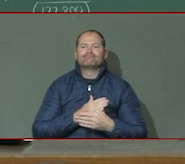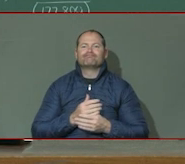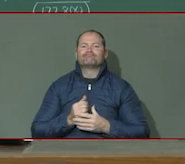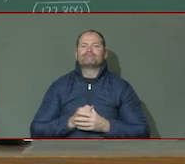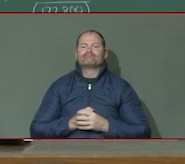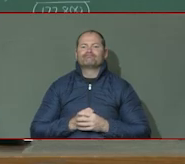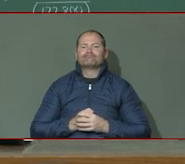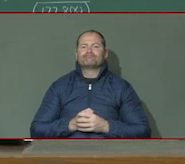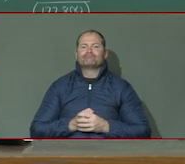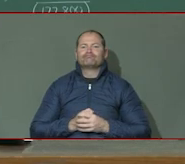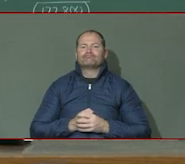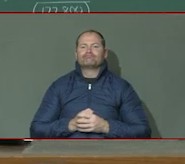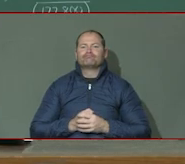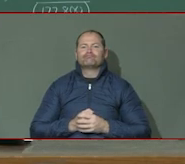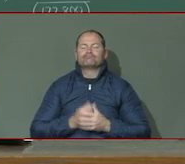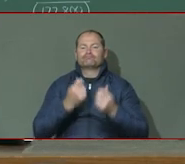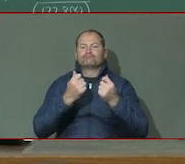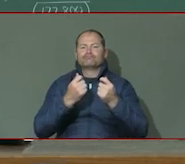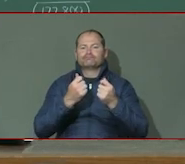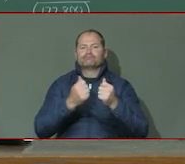the return on capital employed